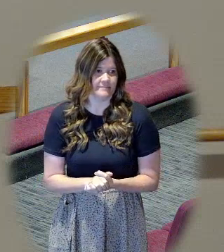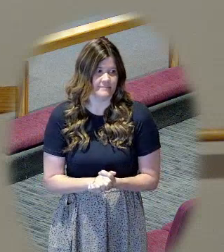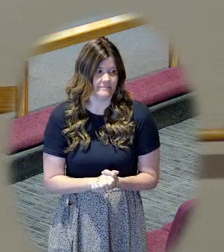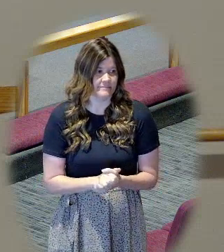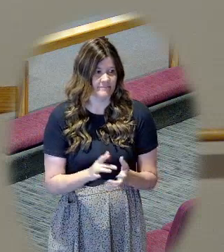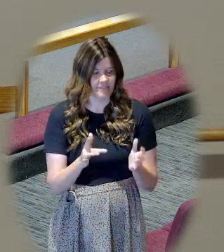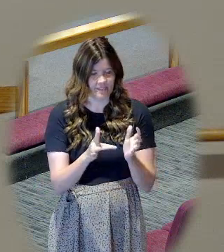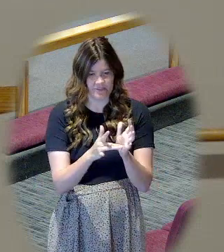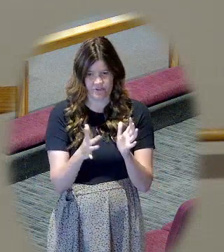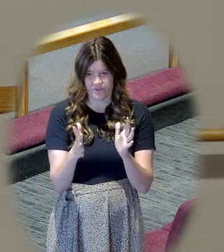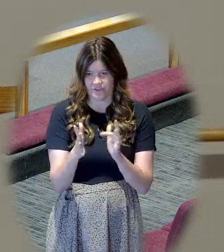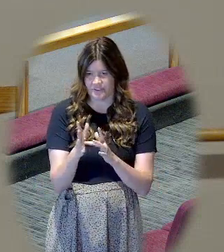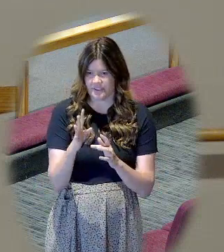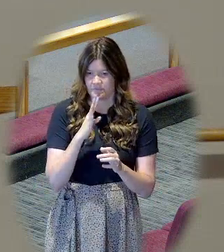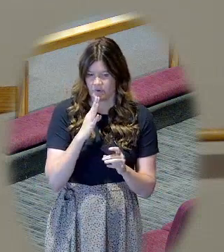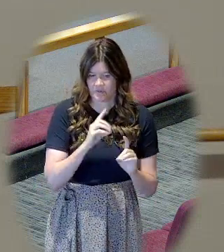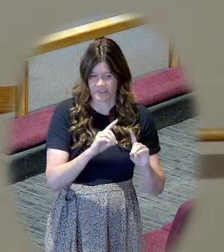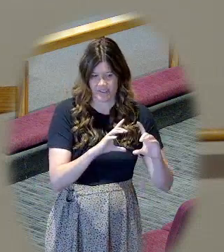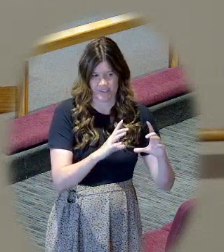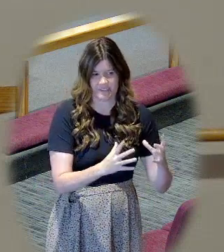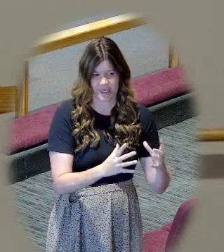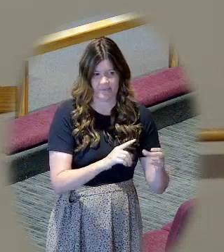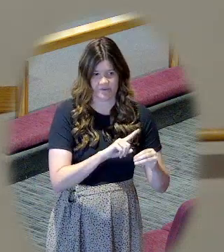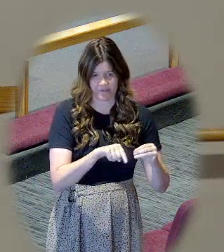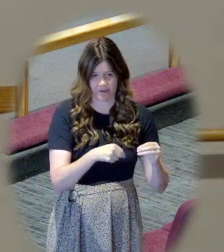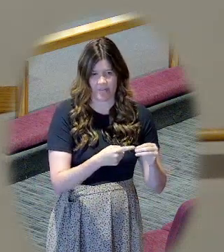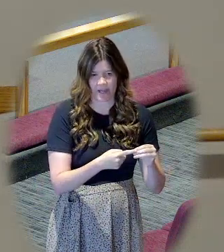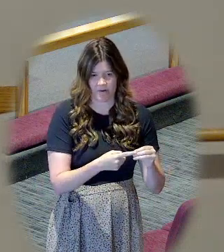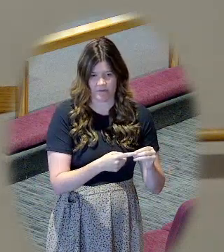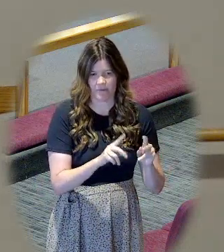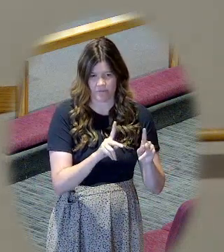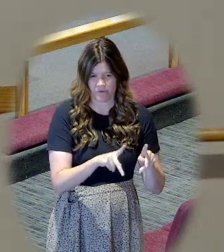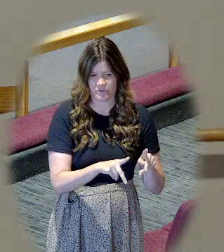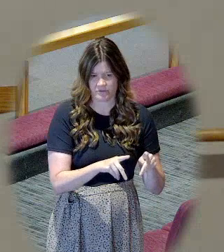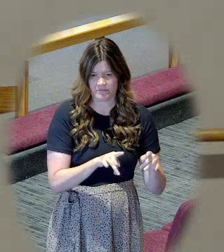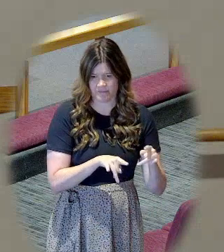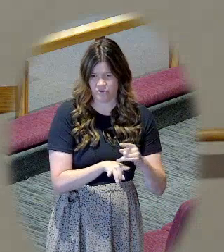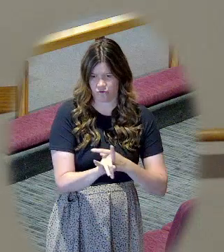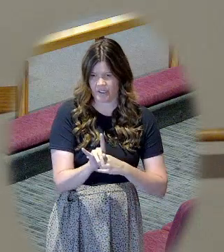He spoke to his disciples concerning his betrayal.